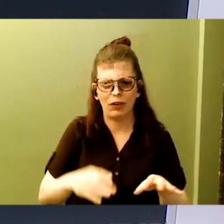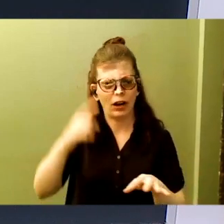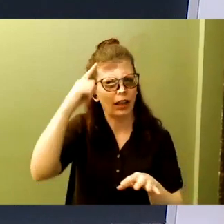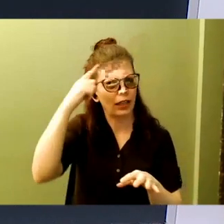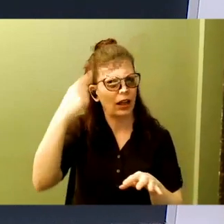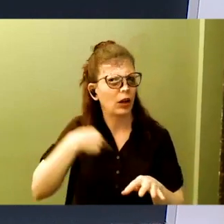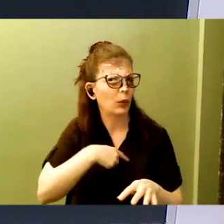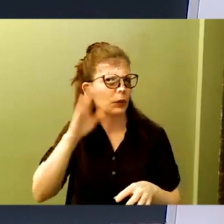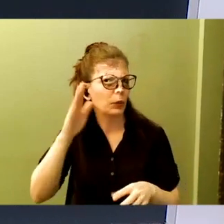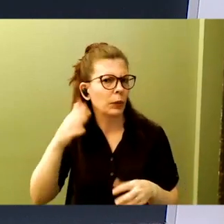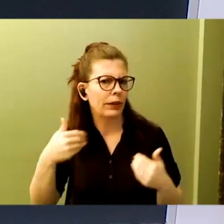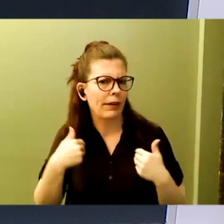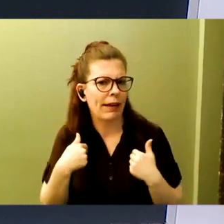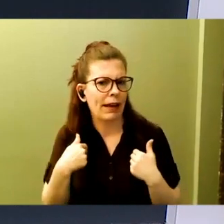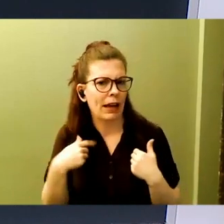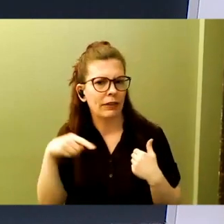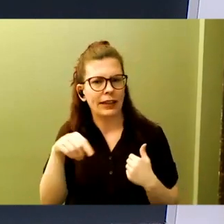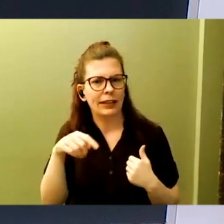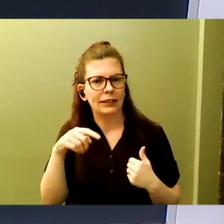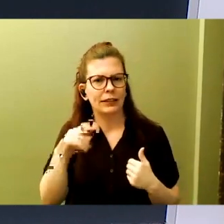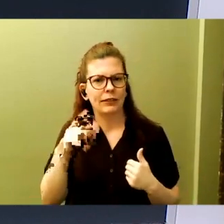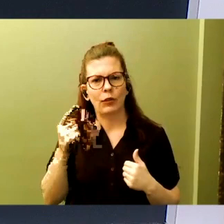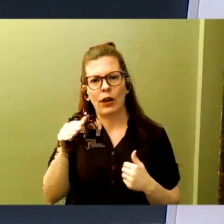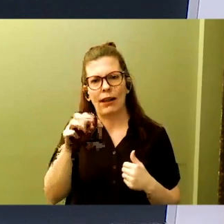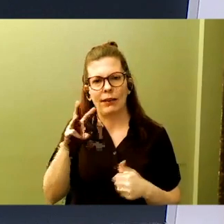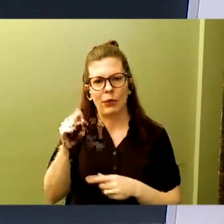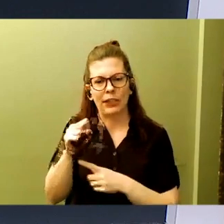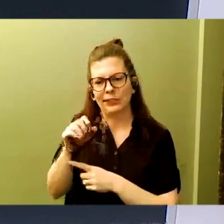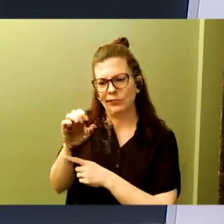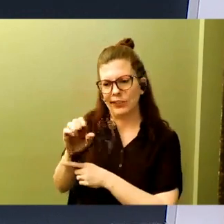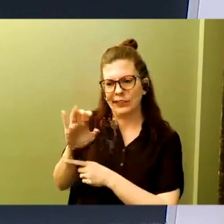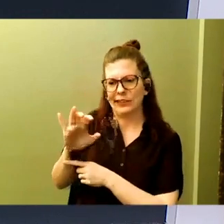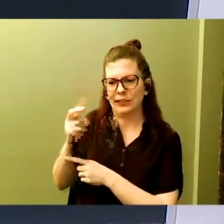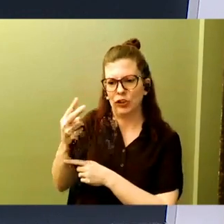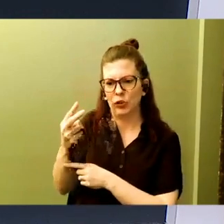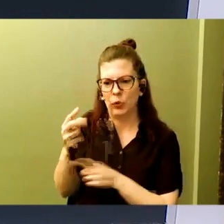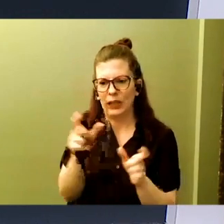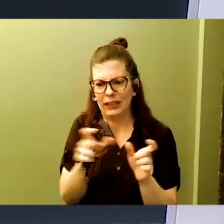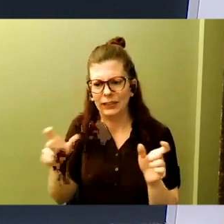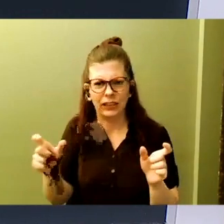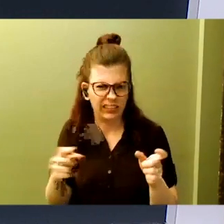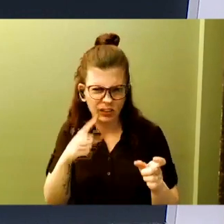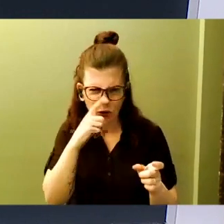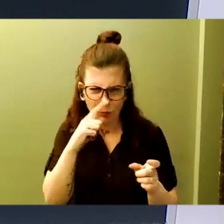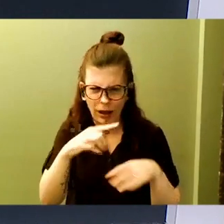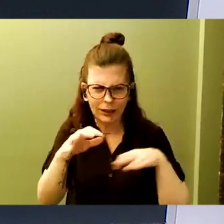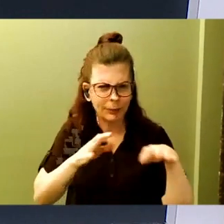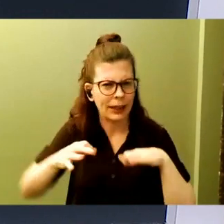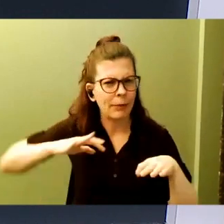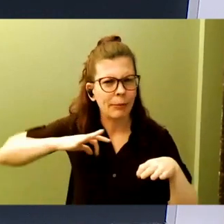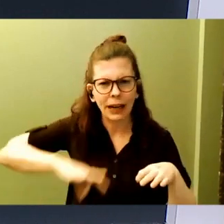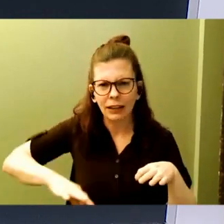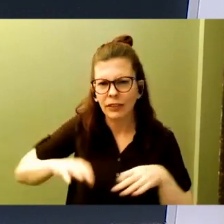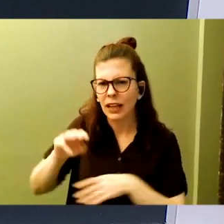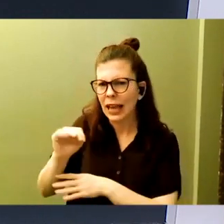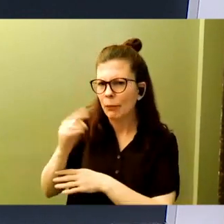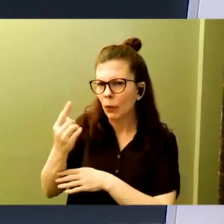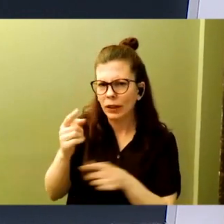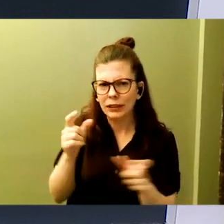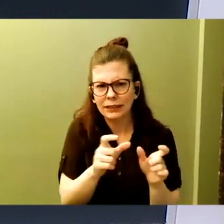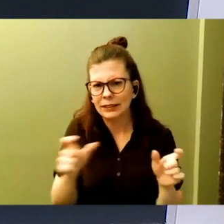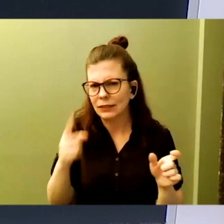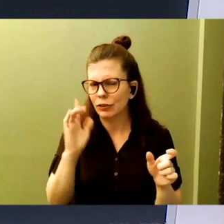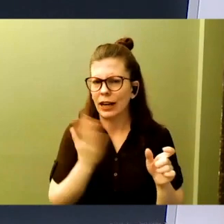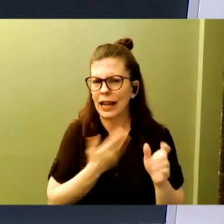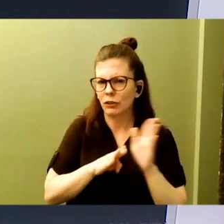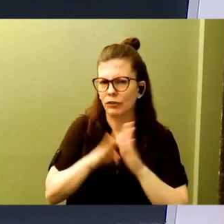on AWS, as an EC2 instance. So you can talk a little bit about what are the benefits of the M1 instances for our developers, or Mac instances